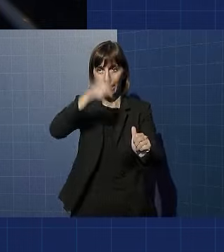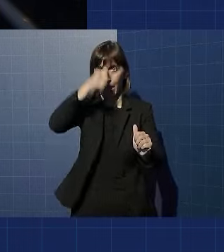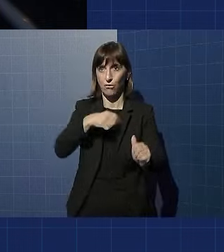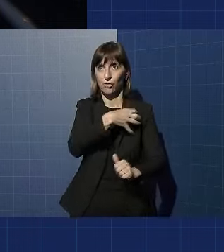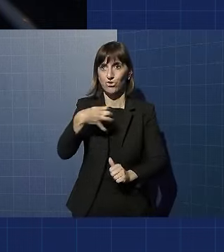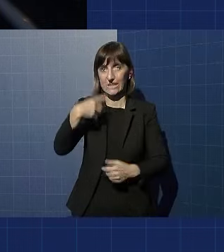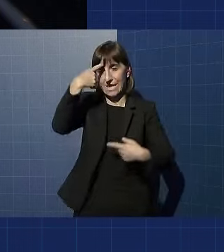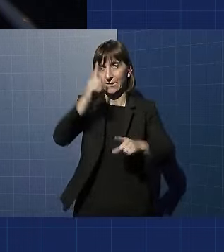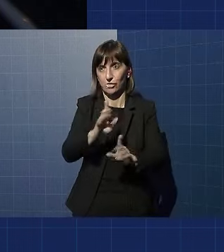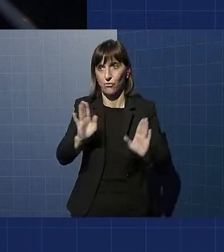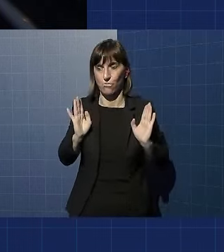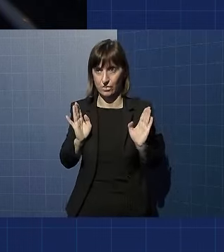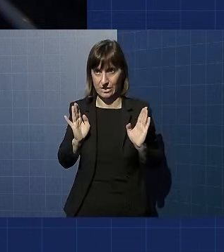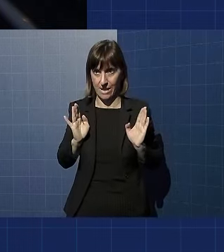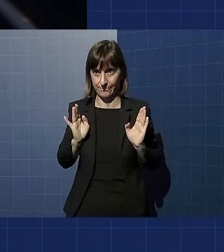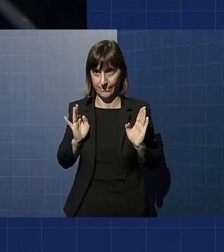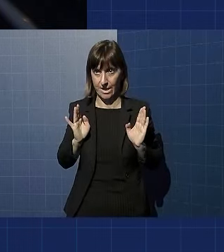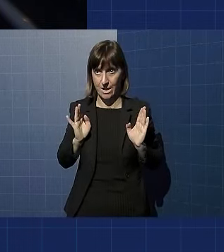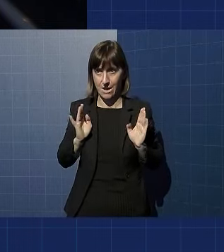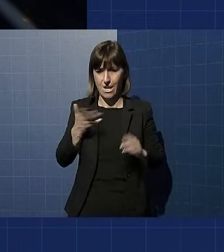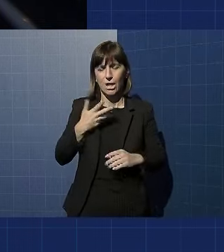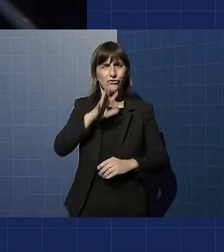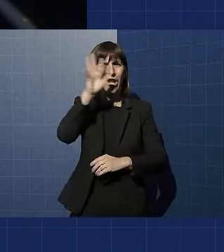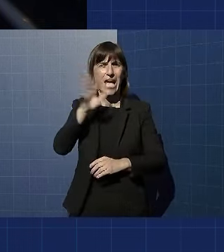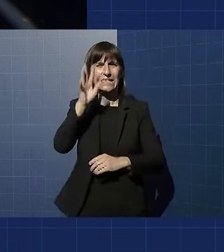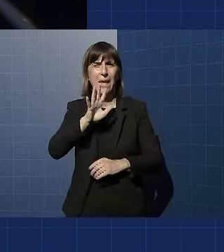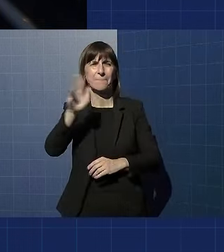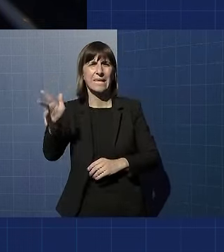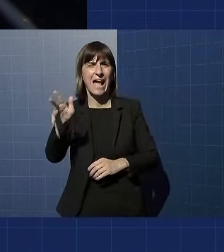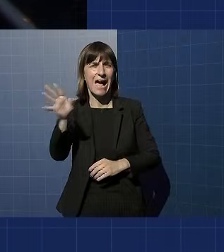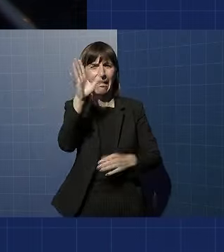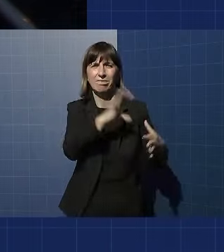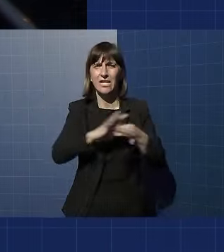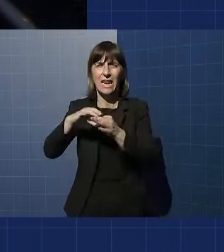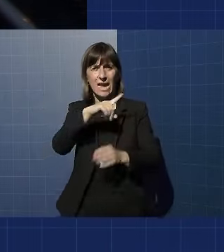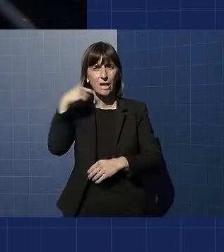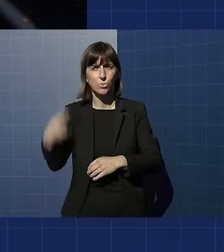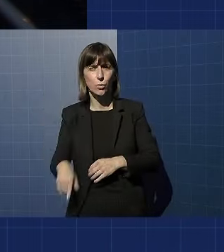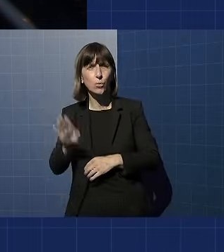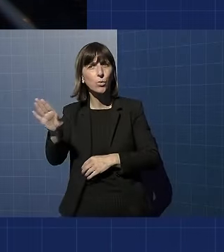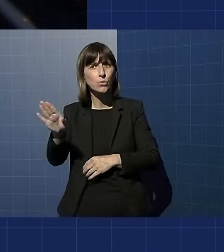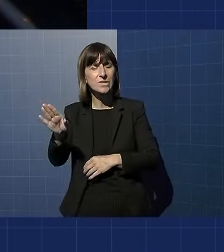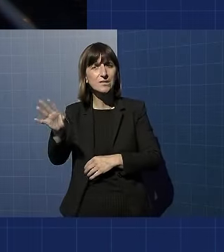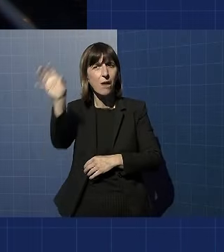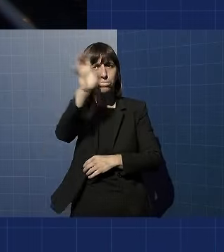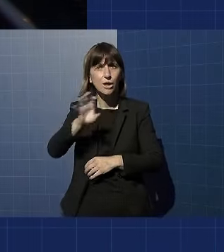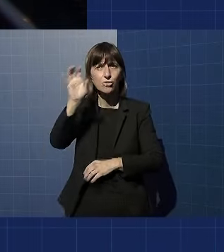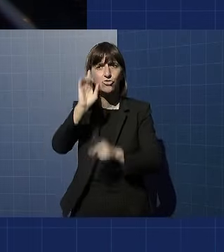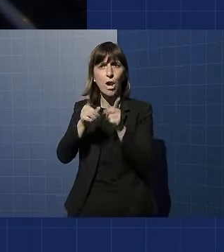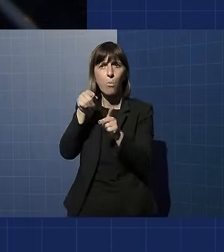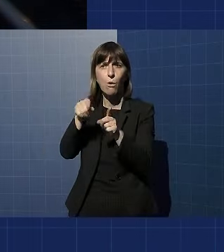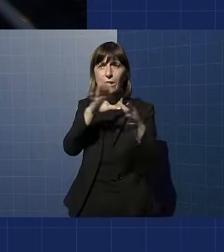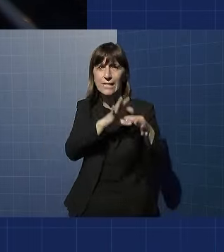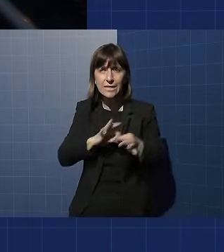geopolitical situation with Russia. We are still having a mixed crew on the ISS. This, of course, also must give rise